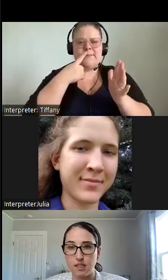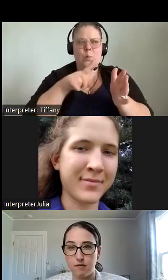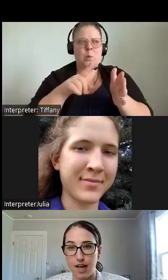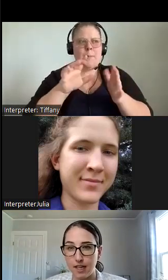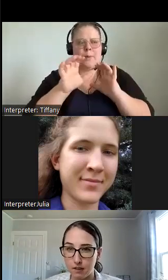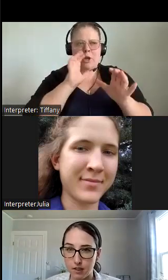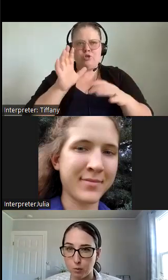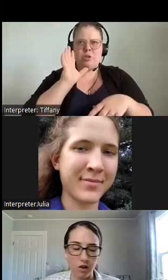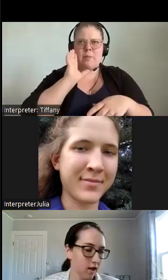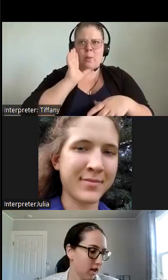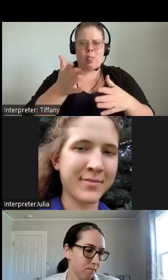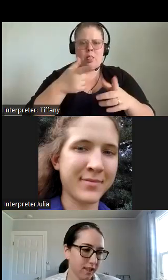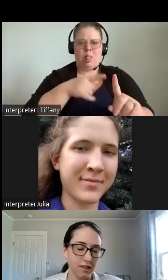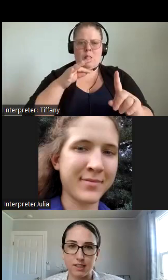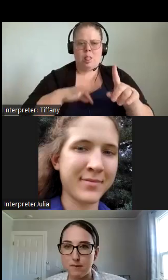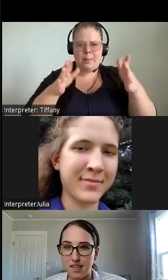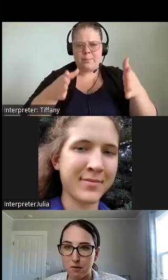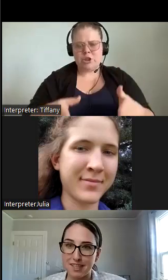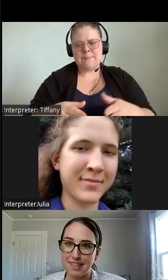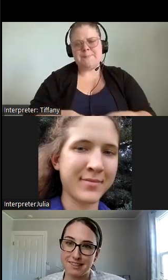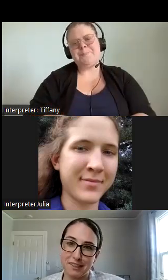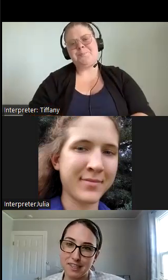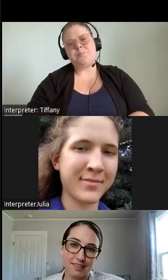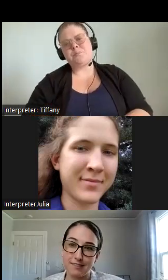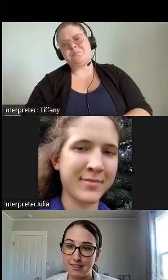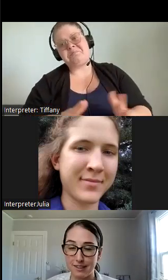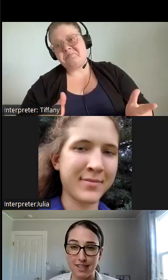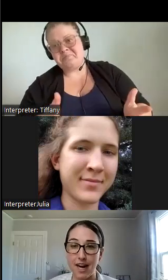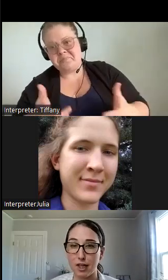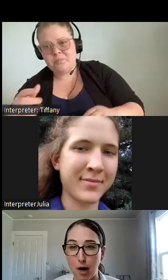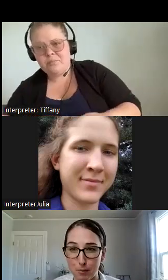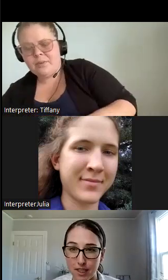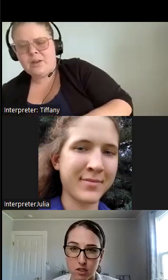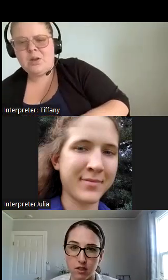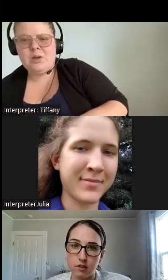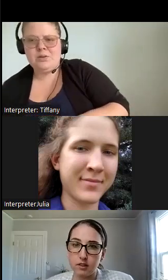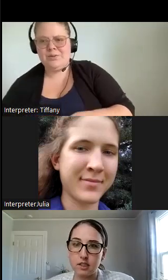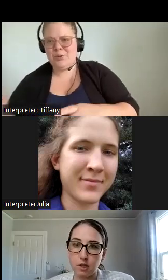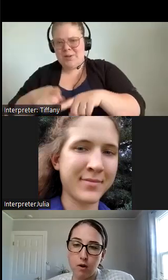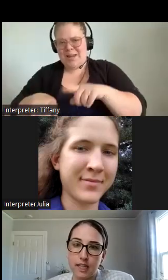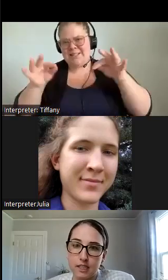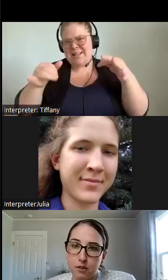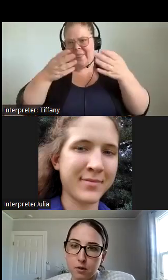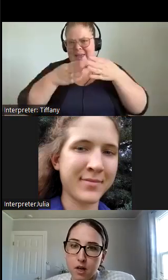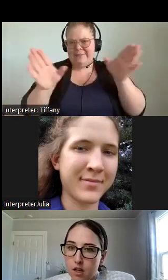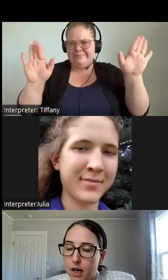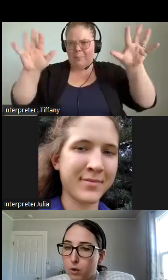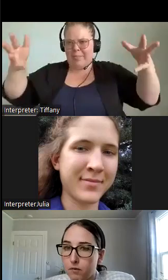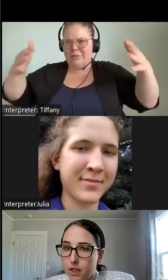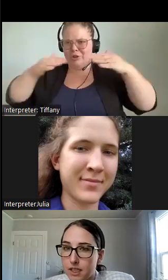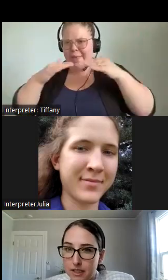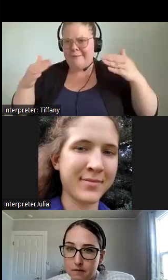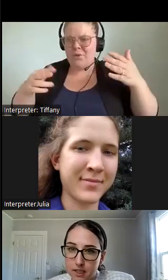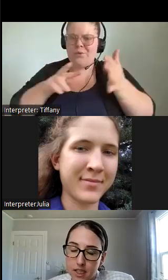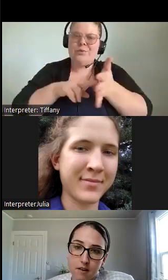be effective for that individual? That's not something that we can necessarily decide at a population level. And so wanting to allow